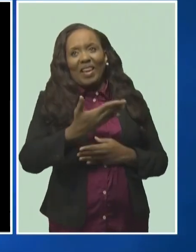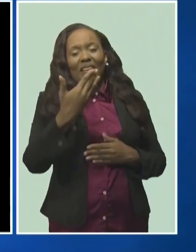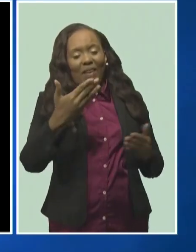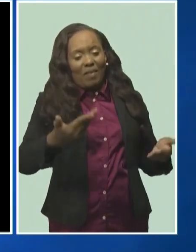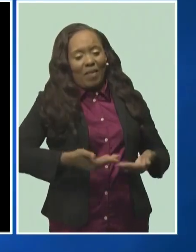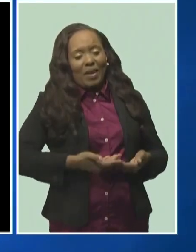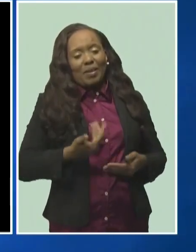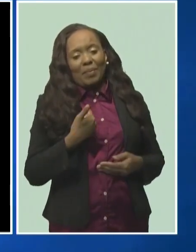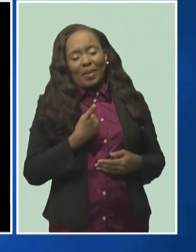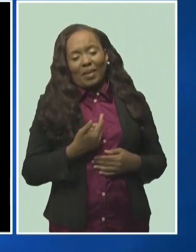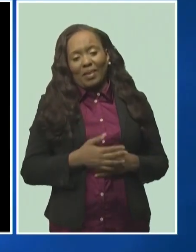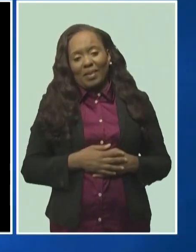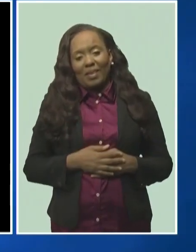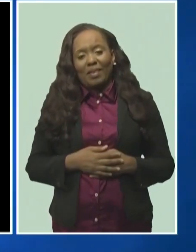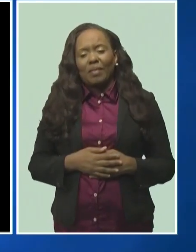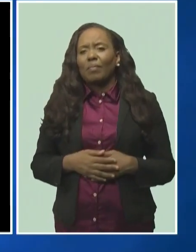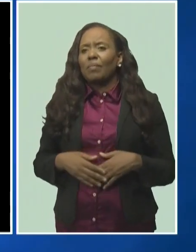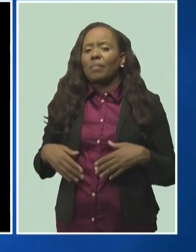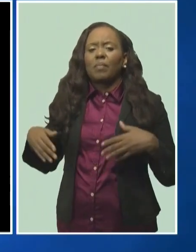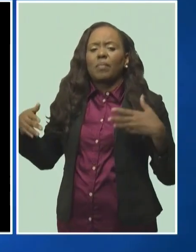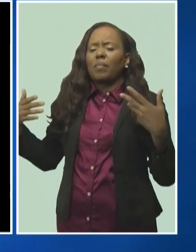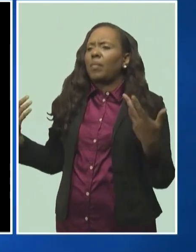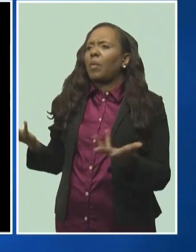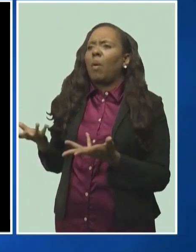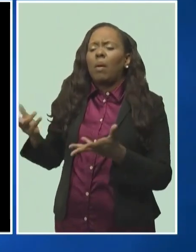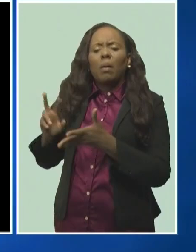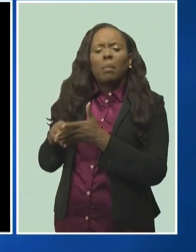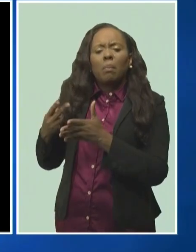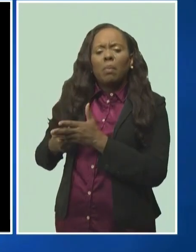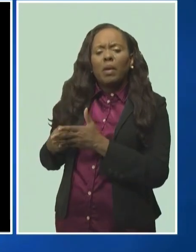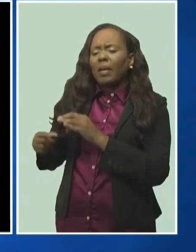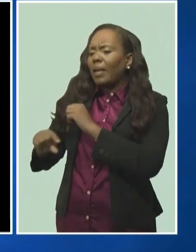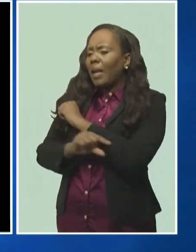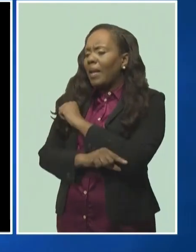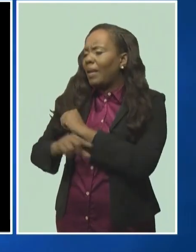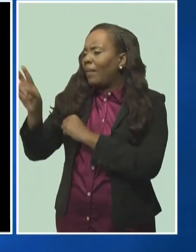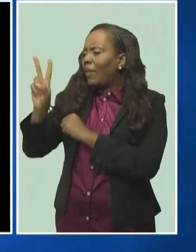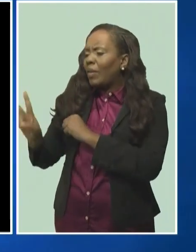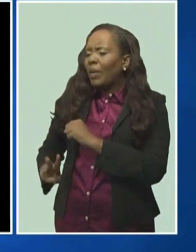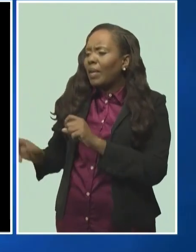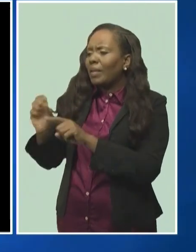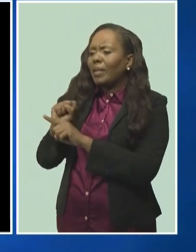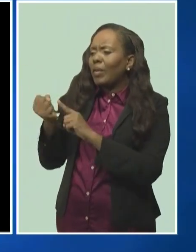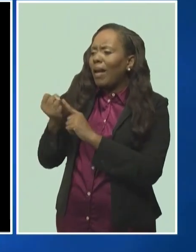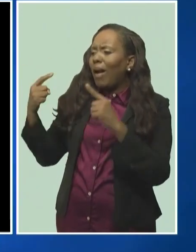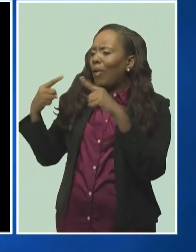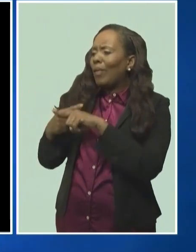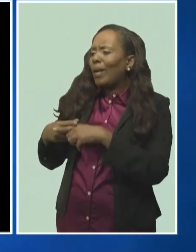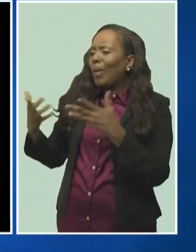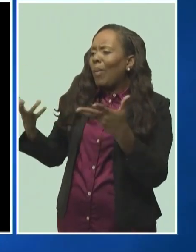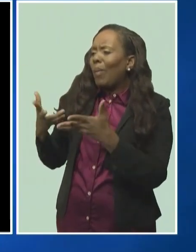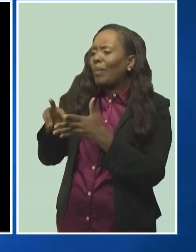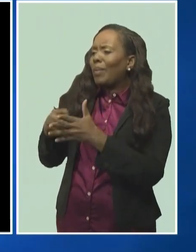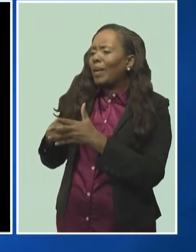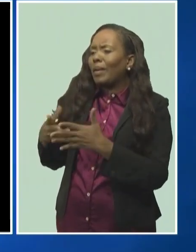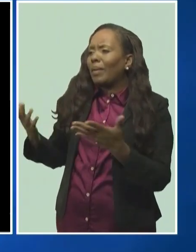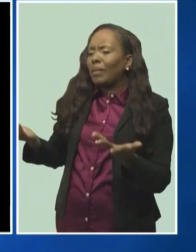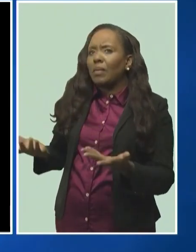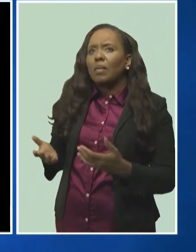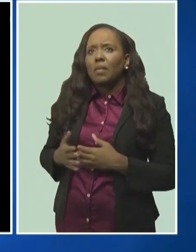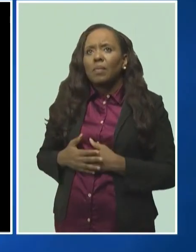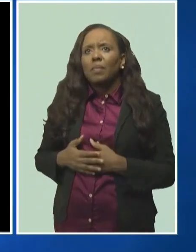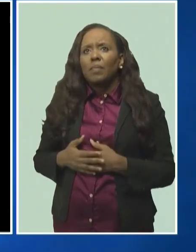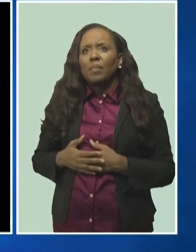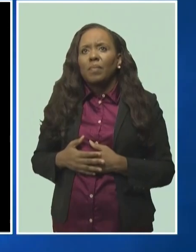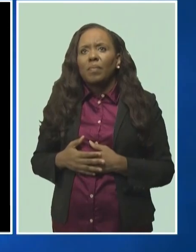for joining us. Now, so tell us what this development really means for Guyana and Venezuela. Yeah, and before I go on, let me just say